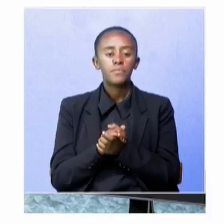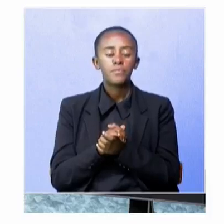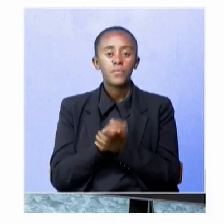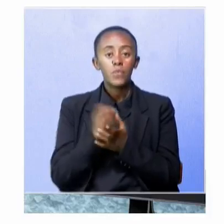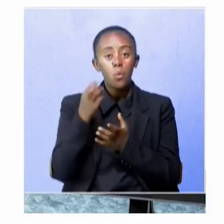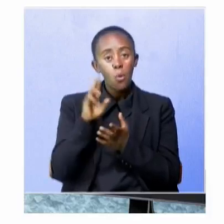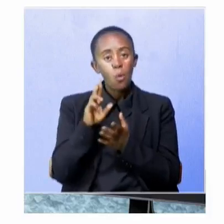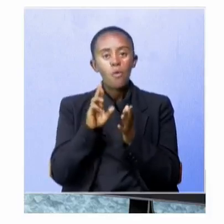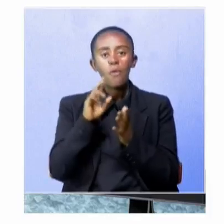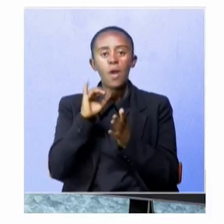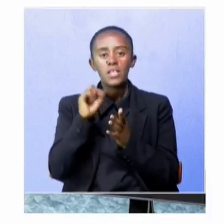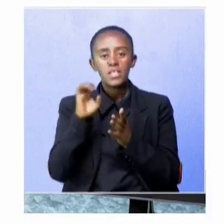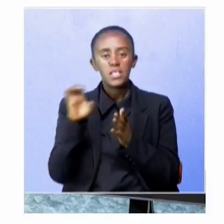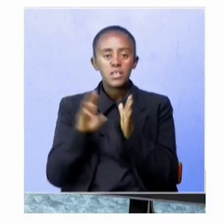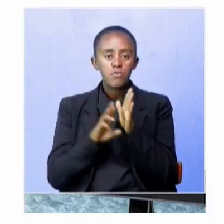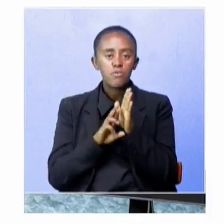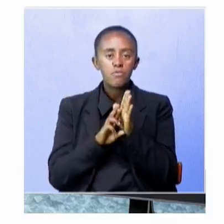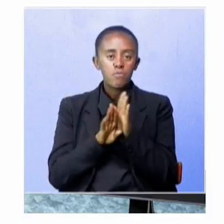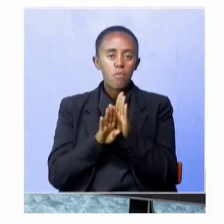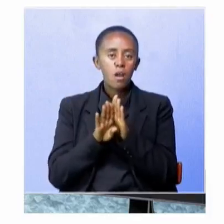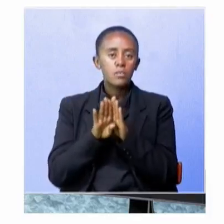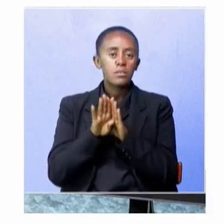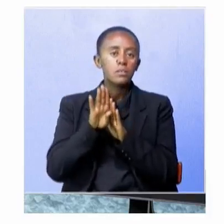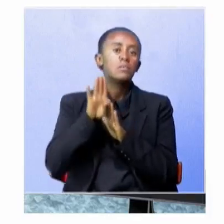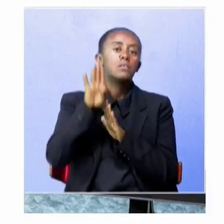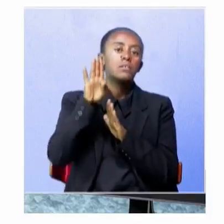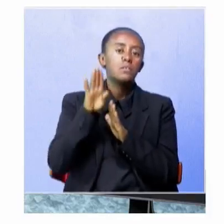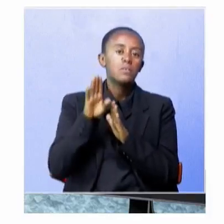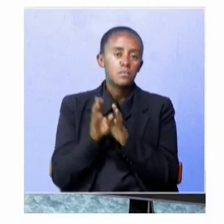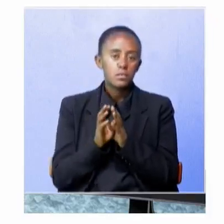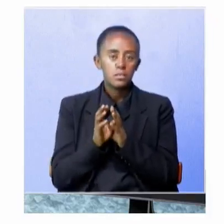or rise in